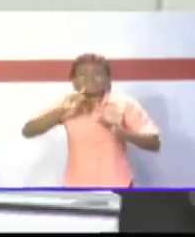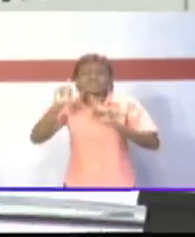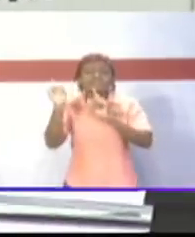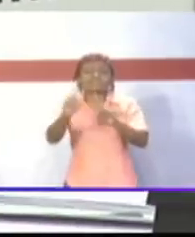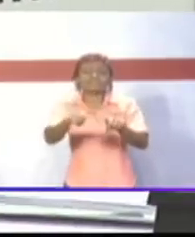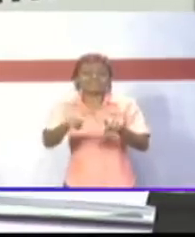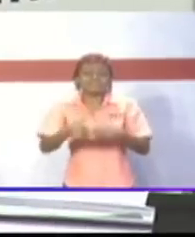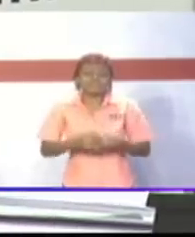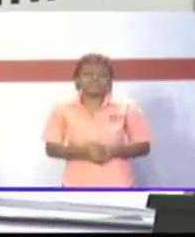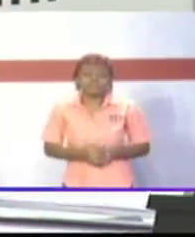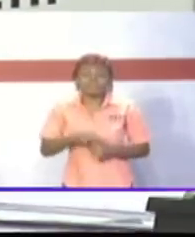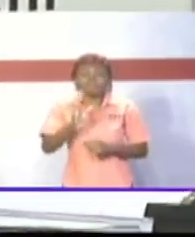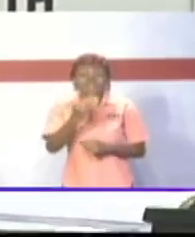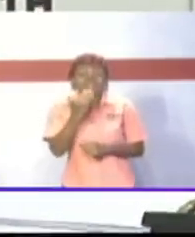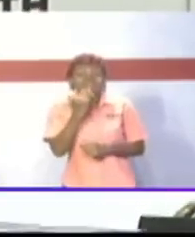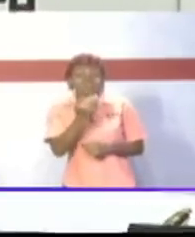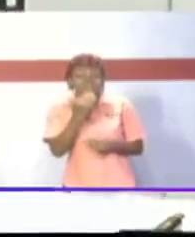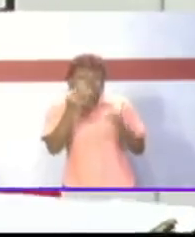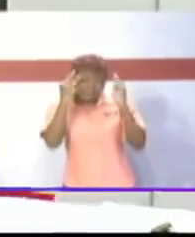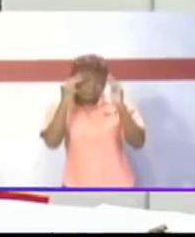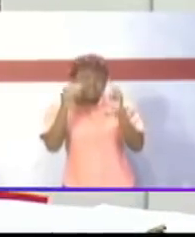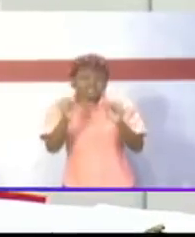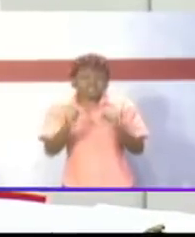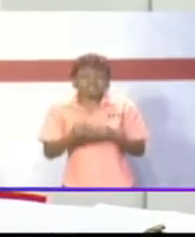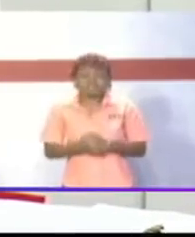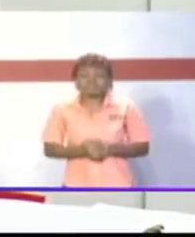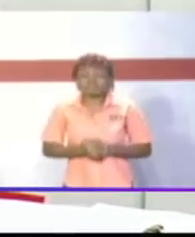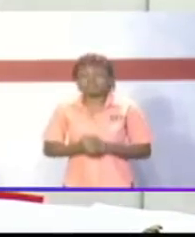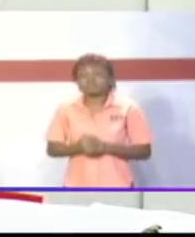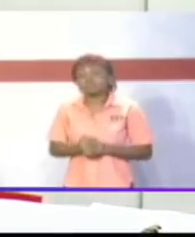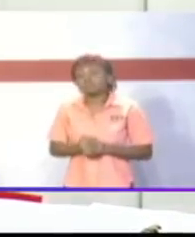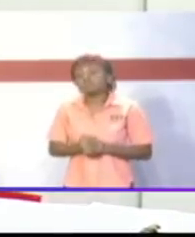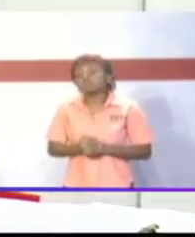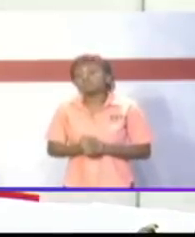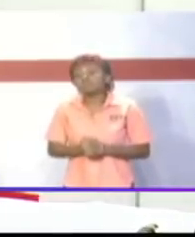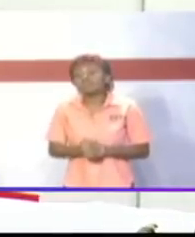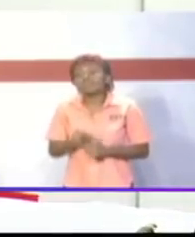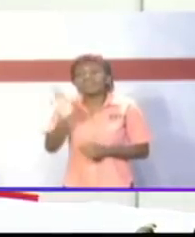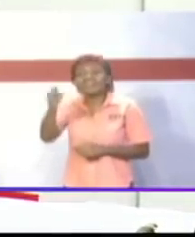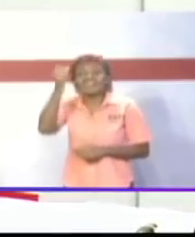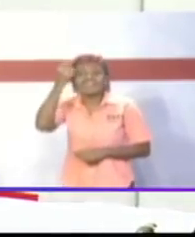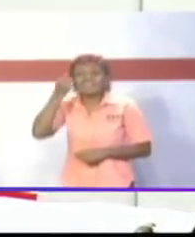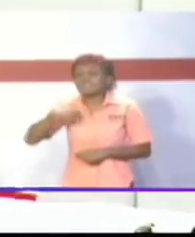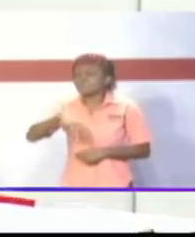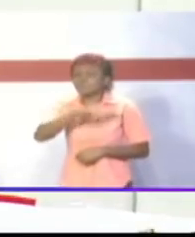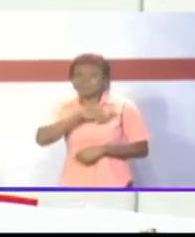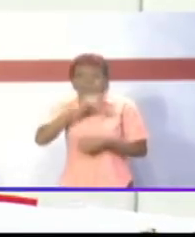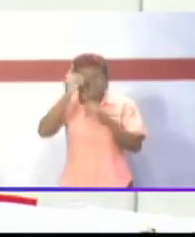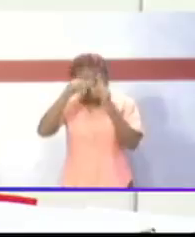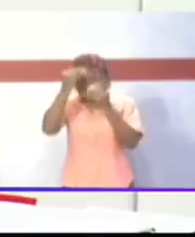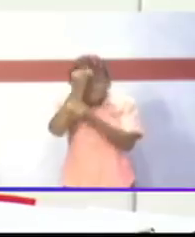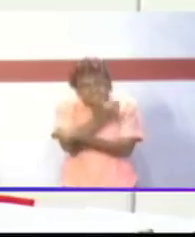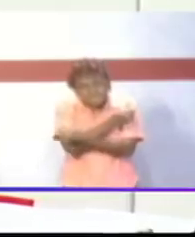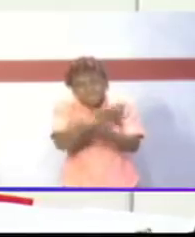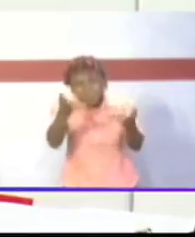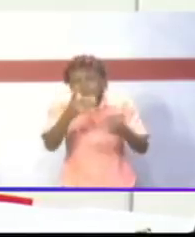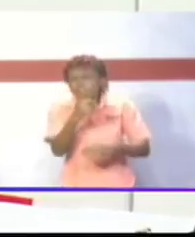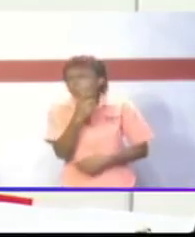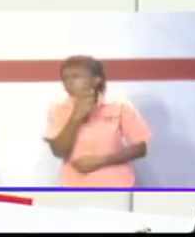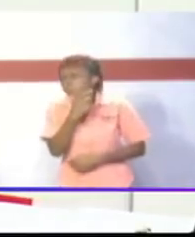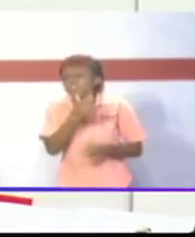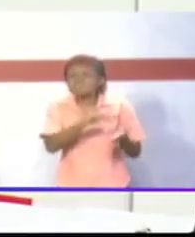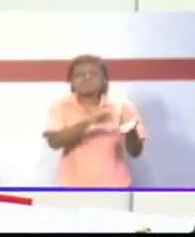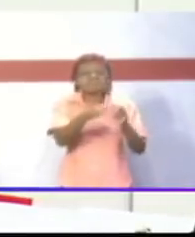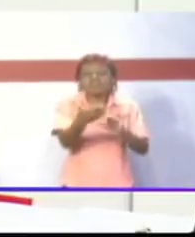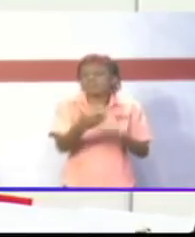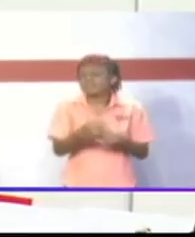very much, Paula. Due to patient confidentiality, the Ministry of Health is unable to provide